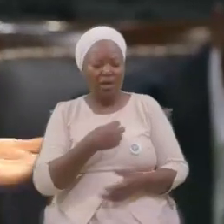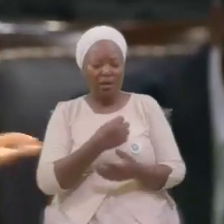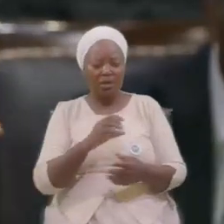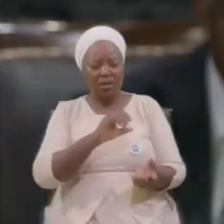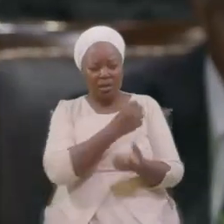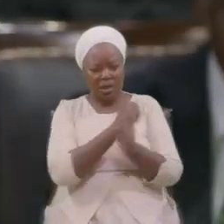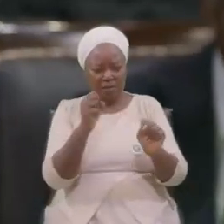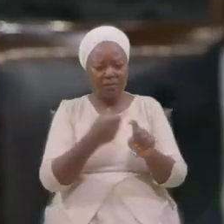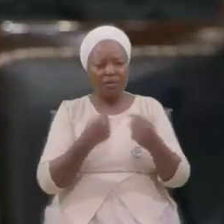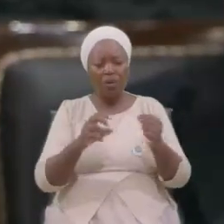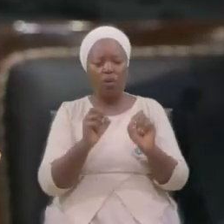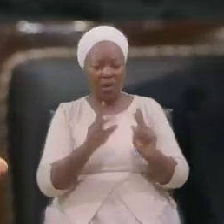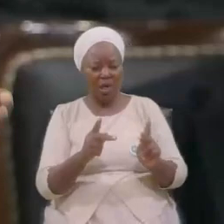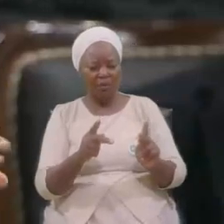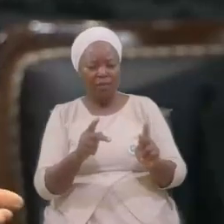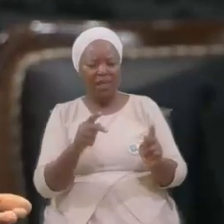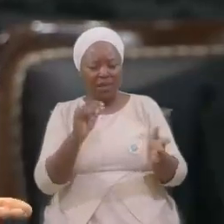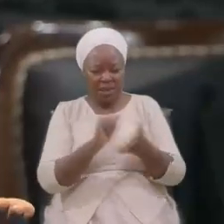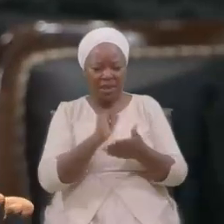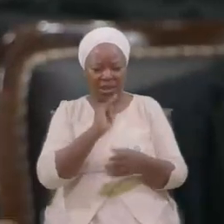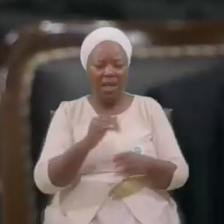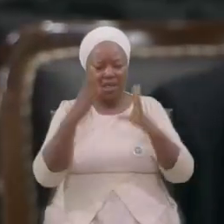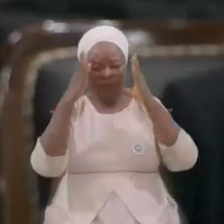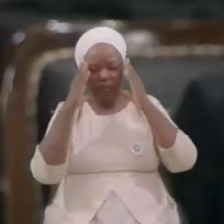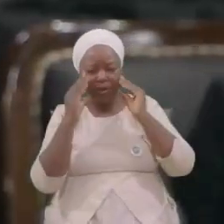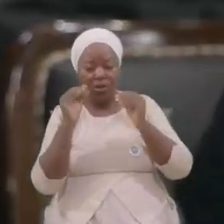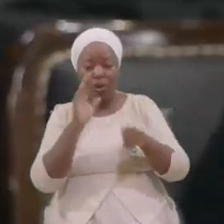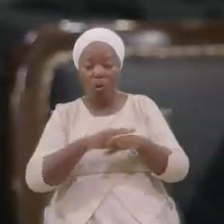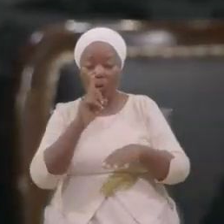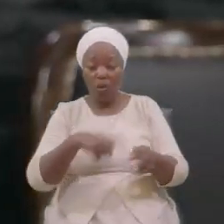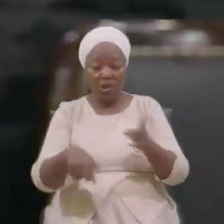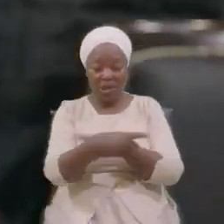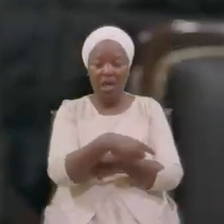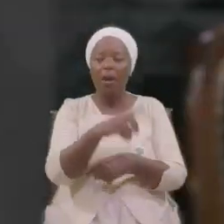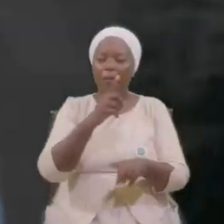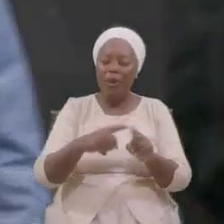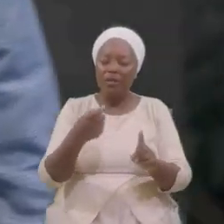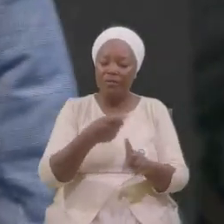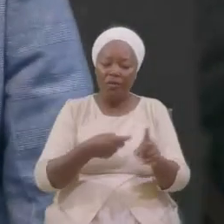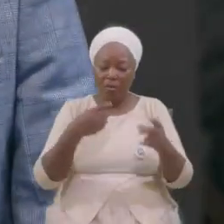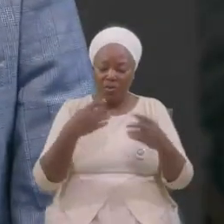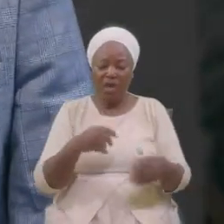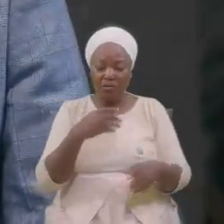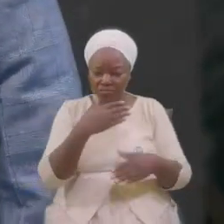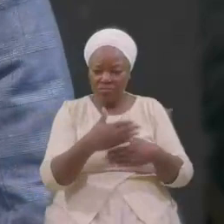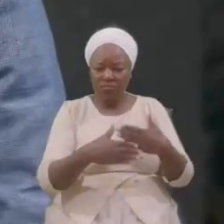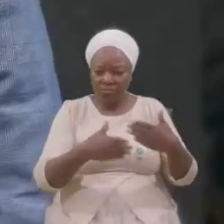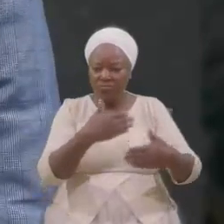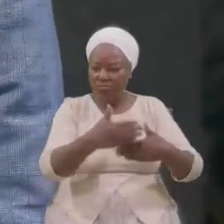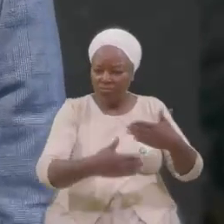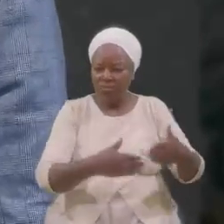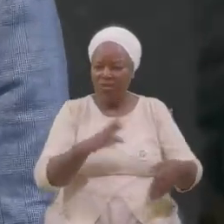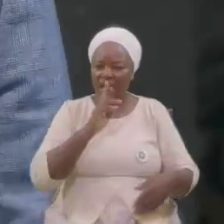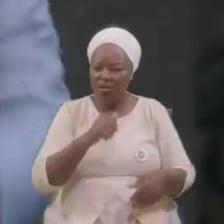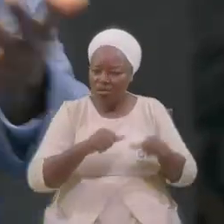Okay, that's an experience on a day. Now, from day to day, are you